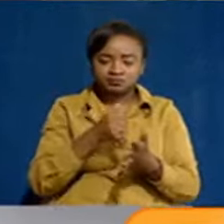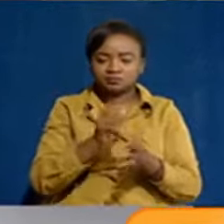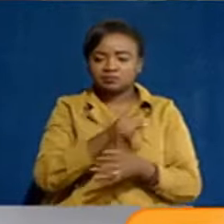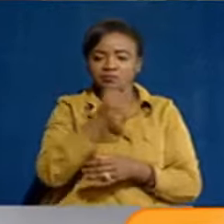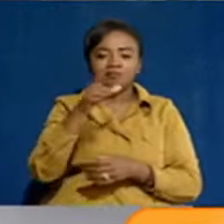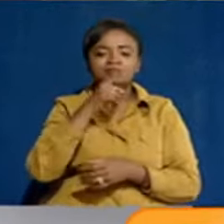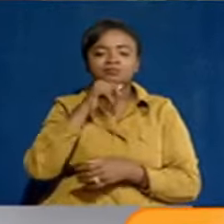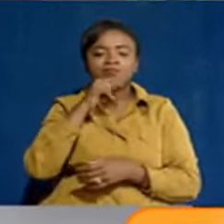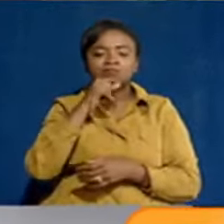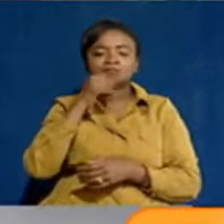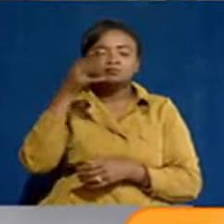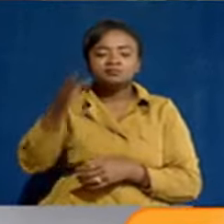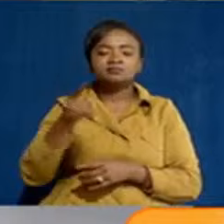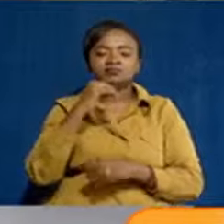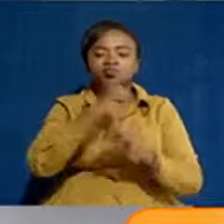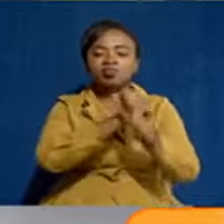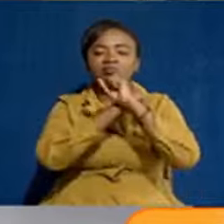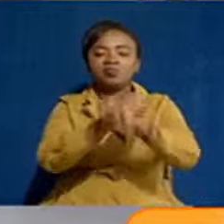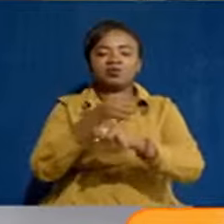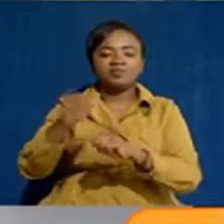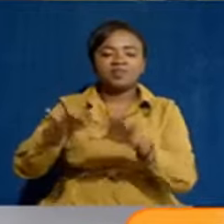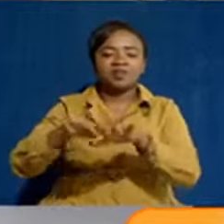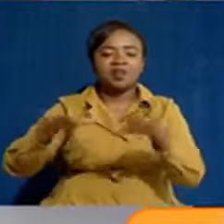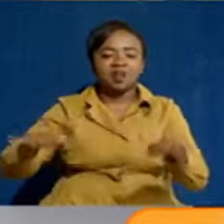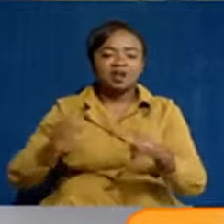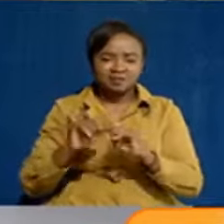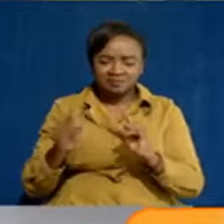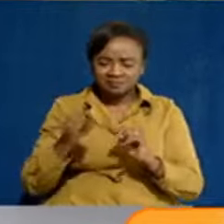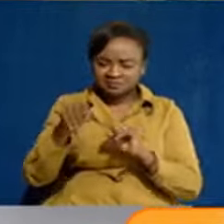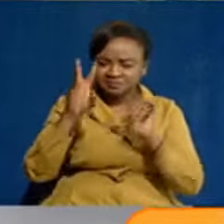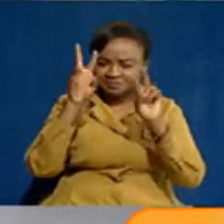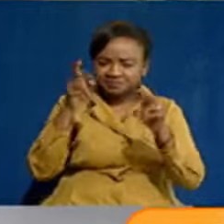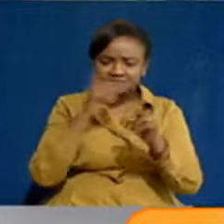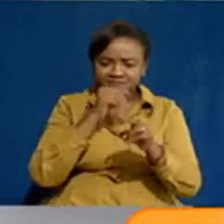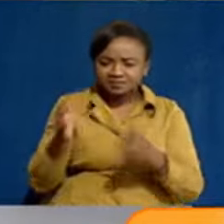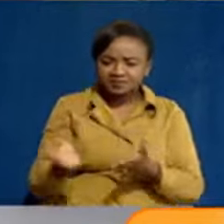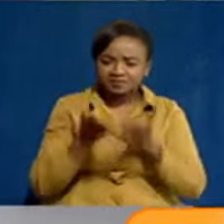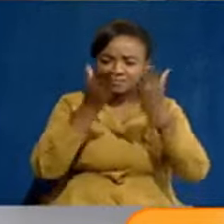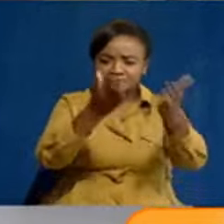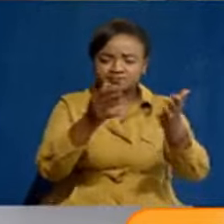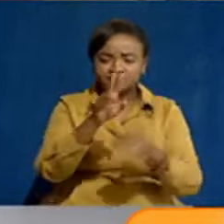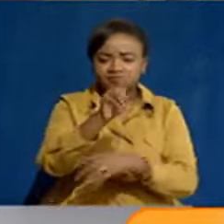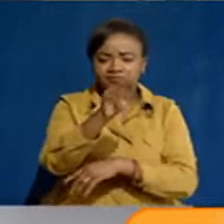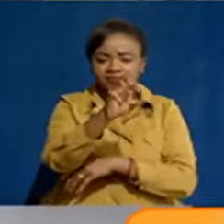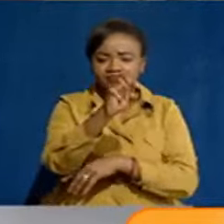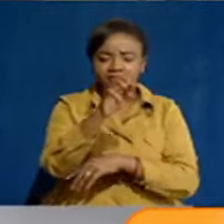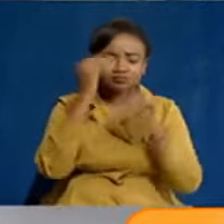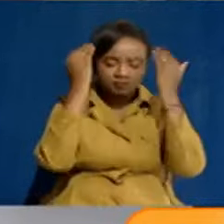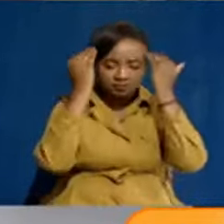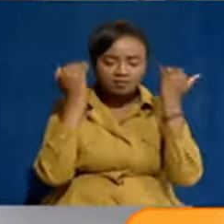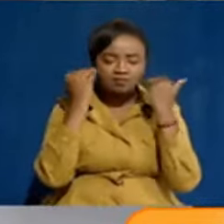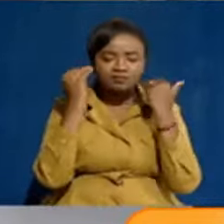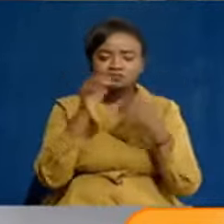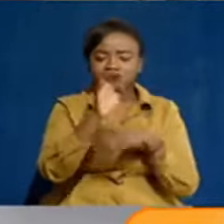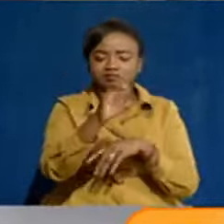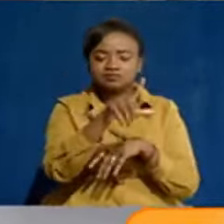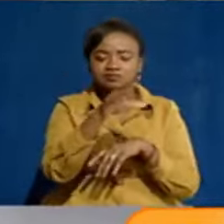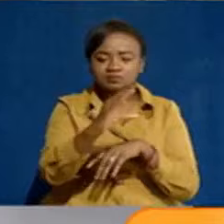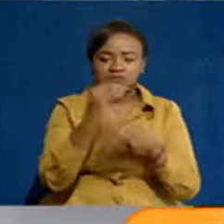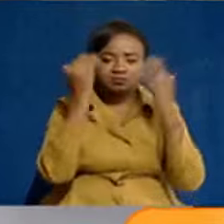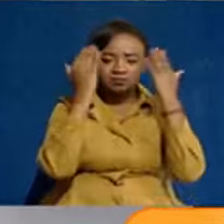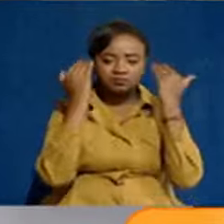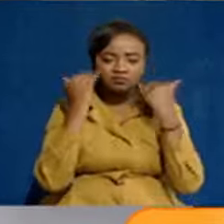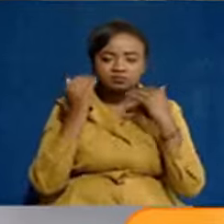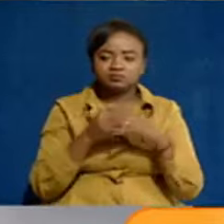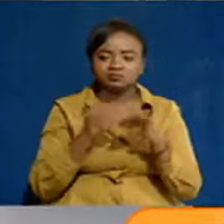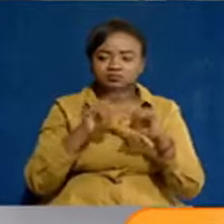the land in dispute, despite the fact that the matter is before the Environment and Lands Court. Nyayo